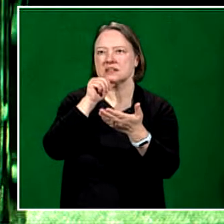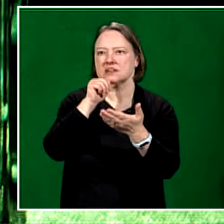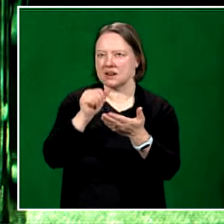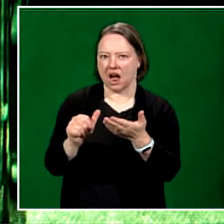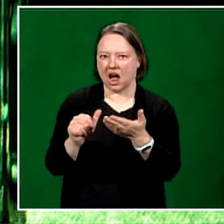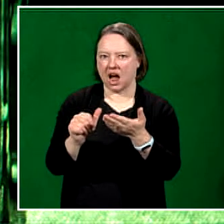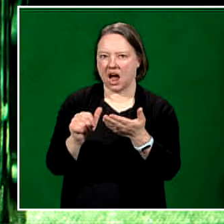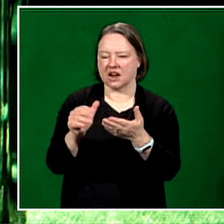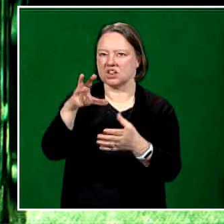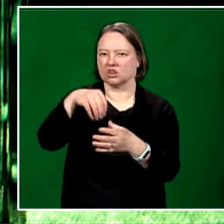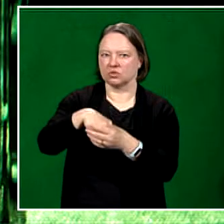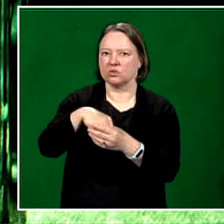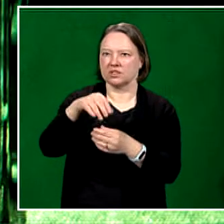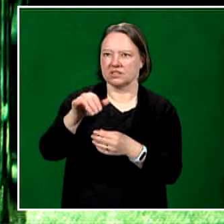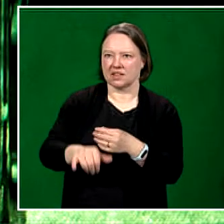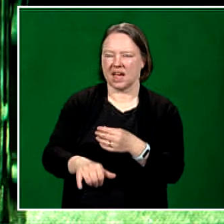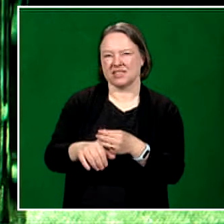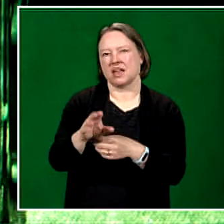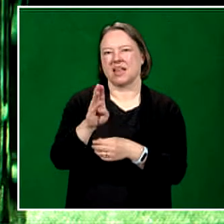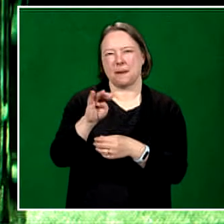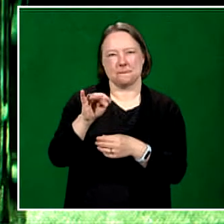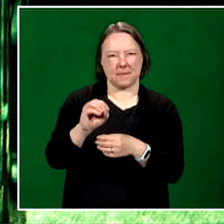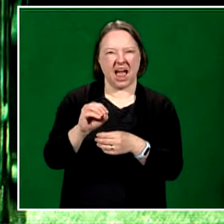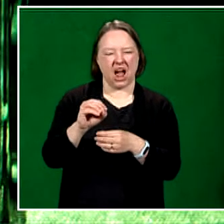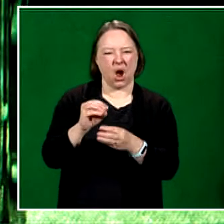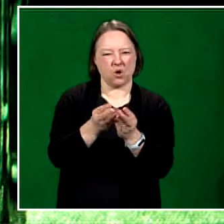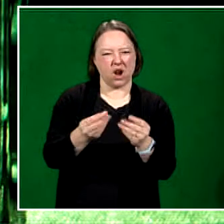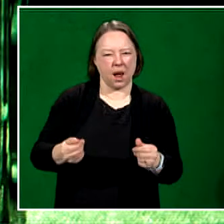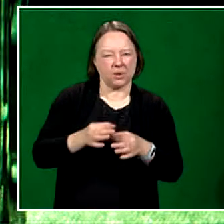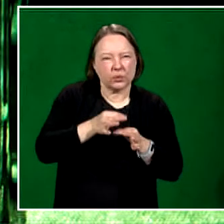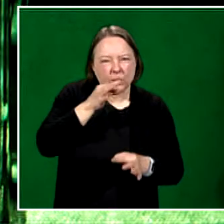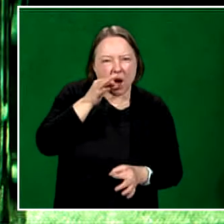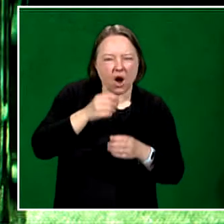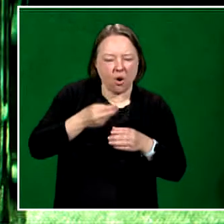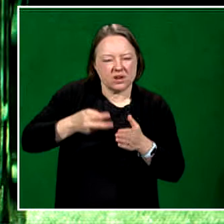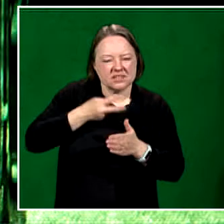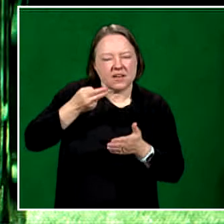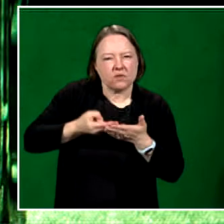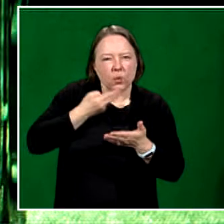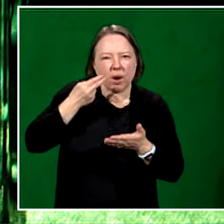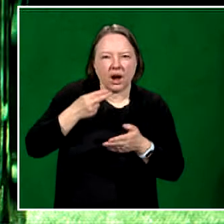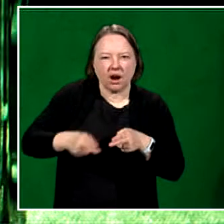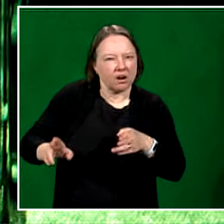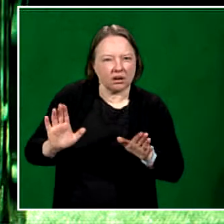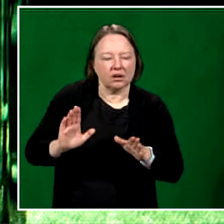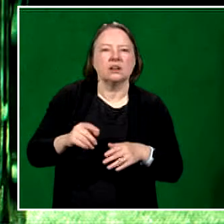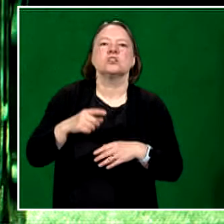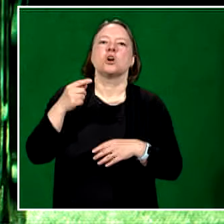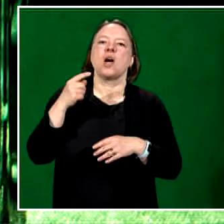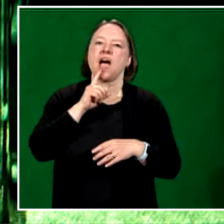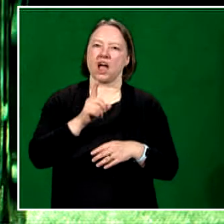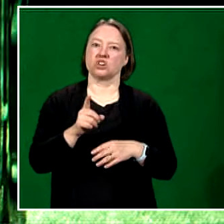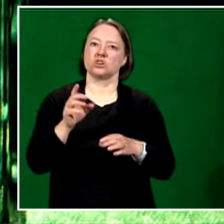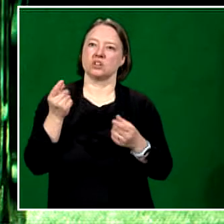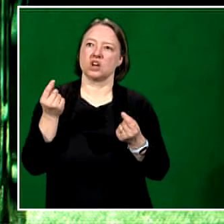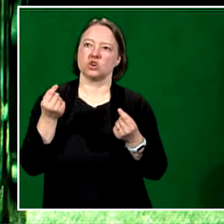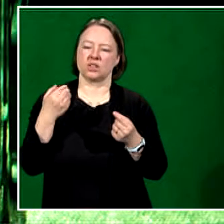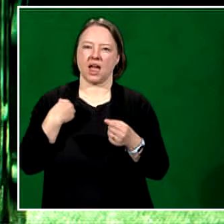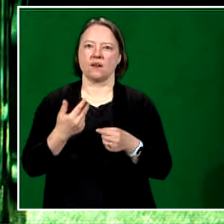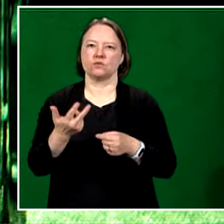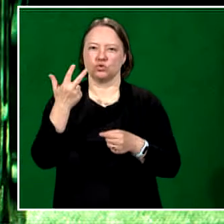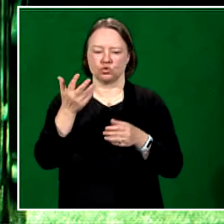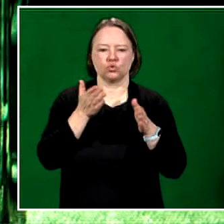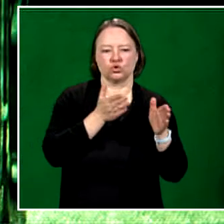put those in there, the biodegradable straws, the biodegradable silverware. So what they actually do is they do two